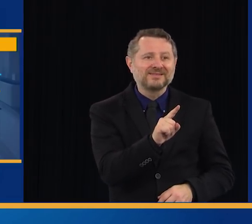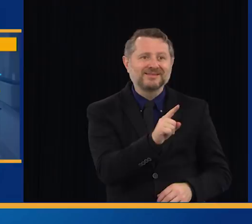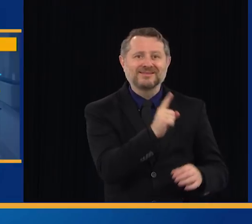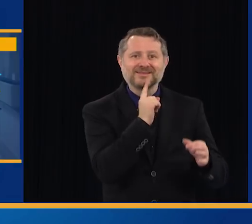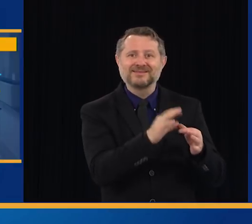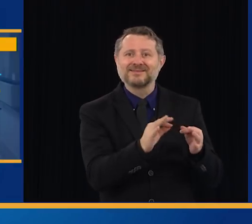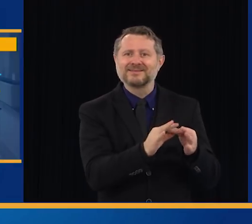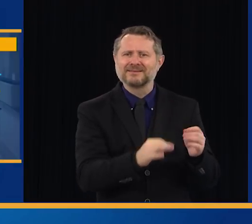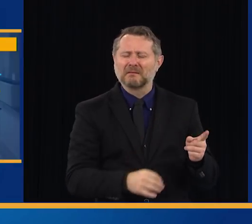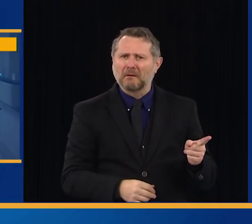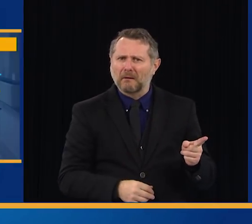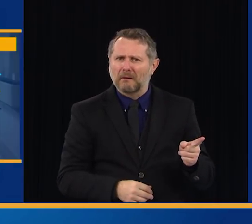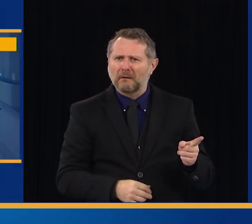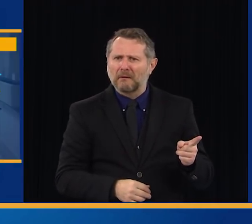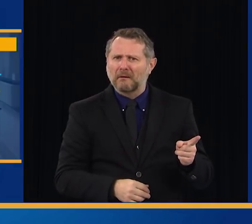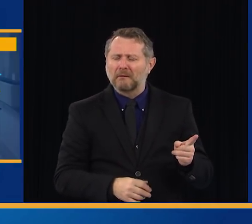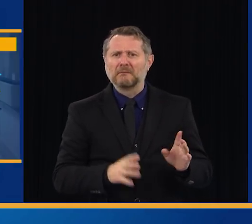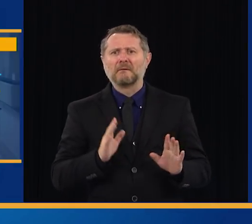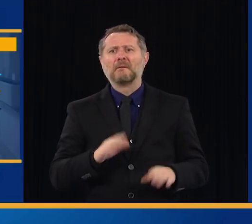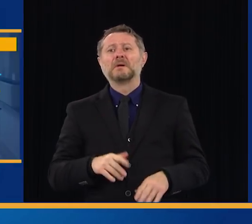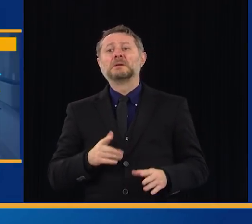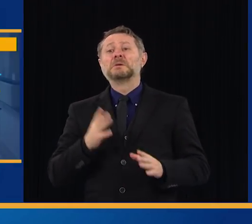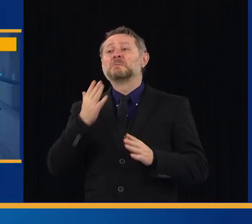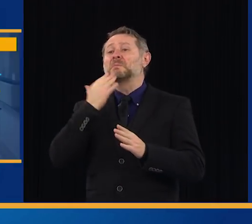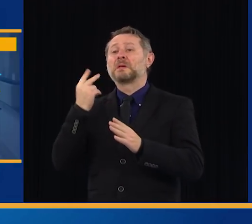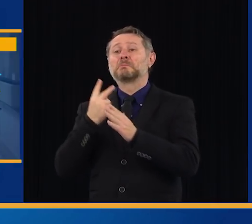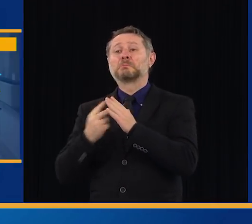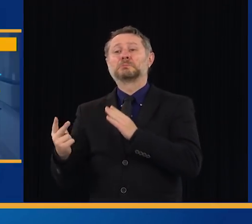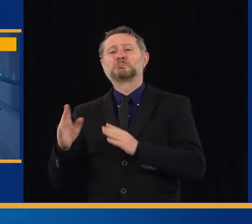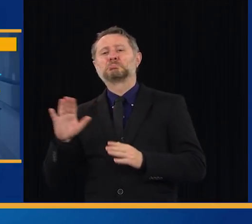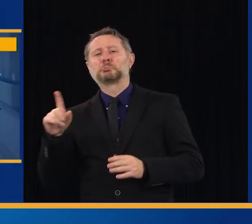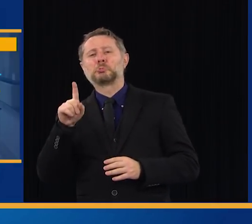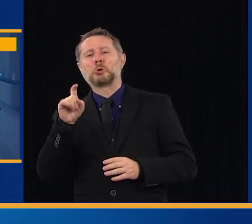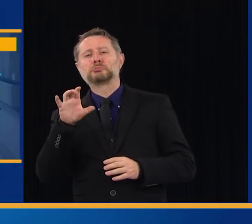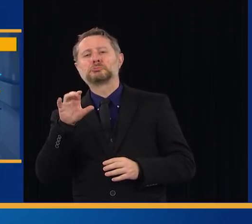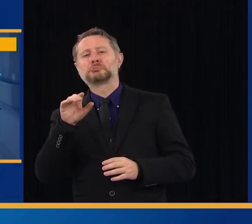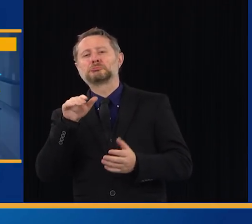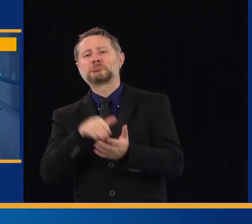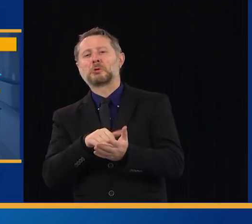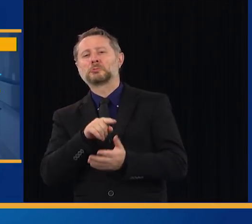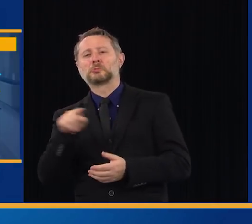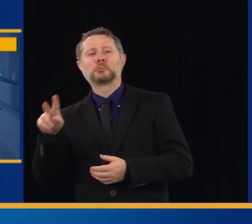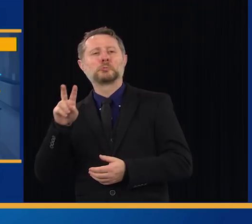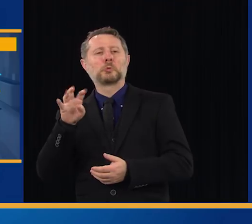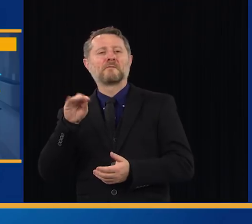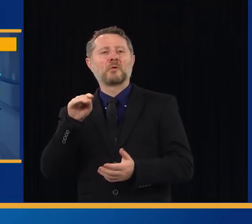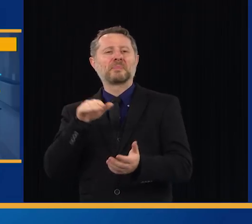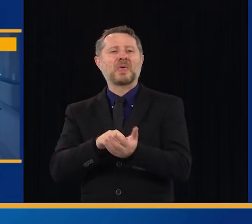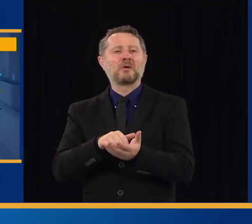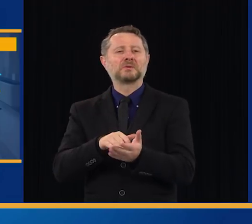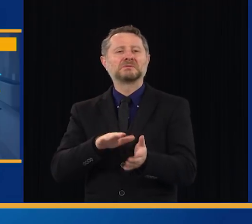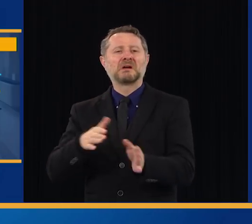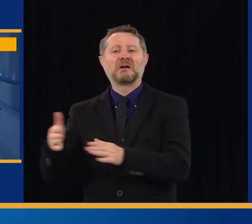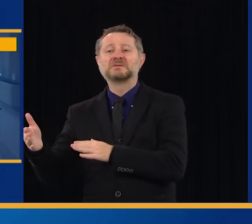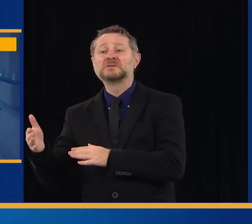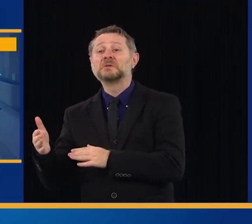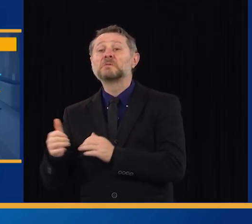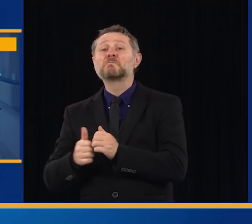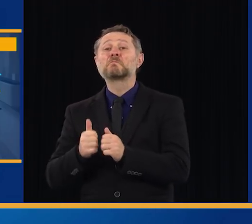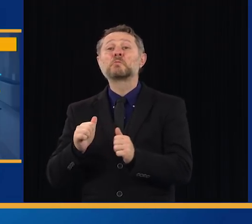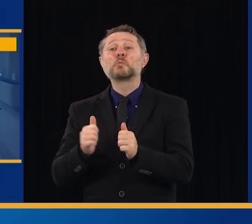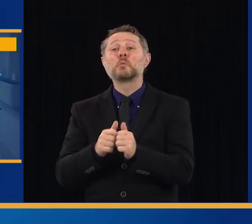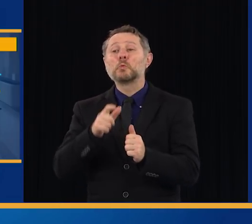Best case scenario, 100 to 240,000 with mitigation efforts.